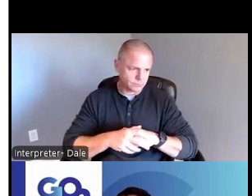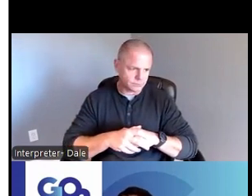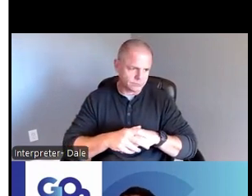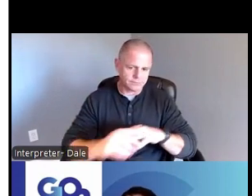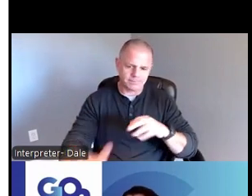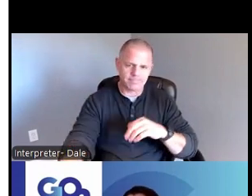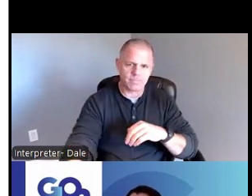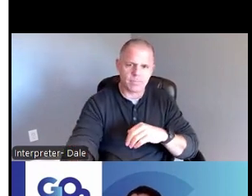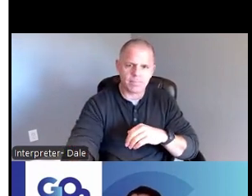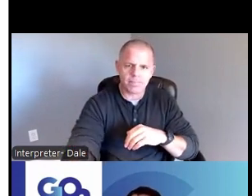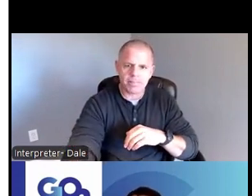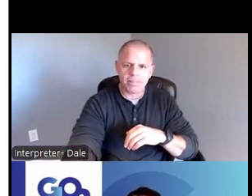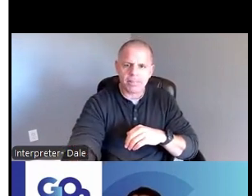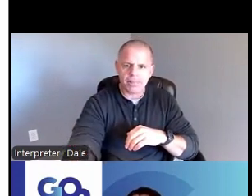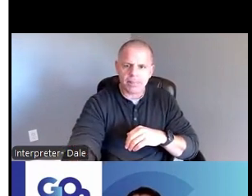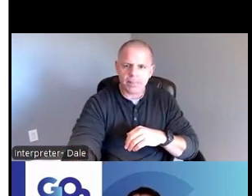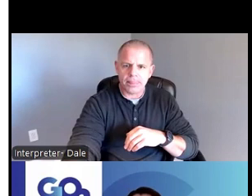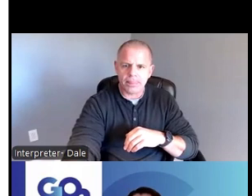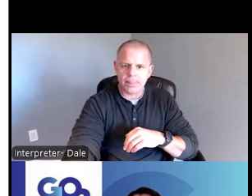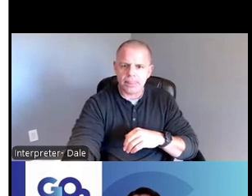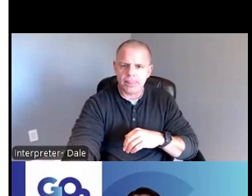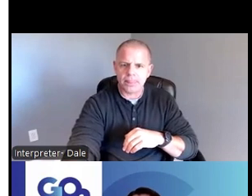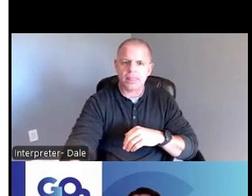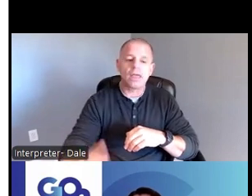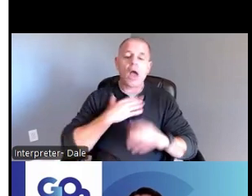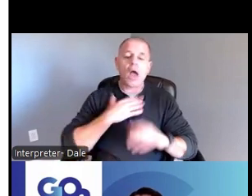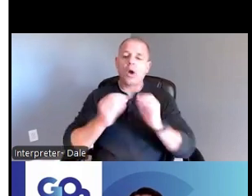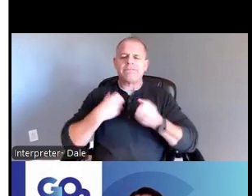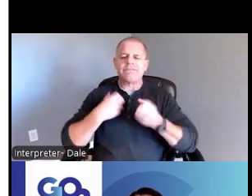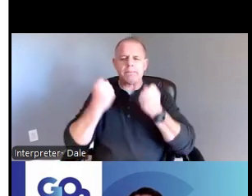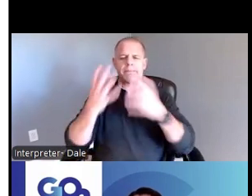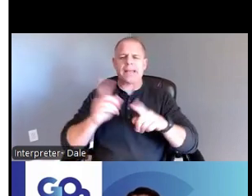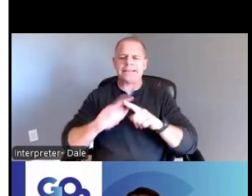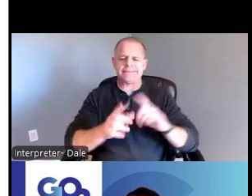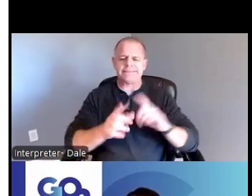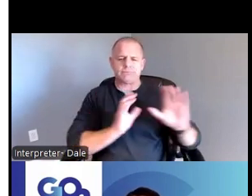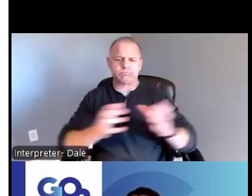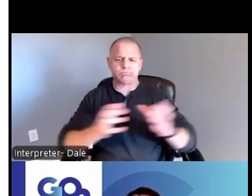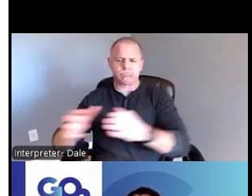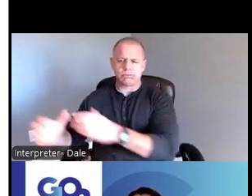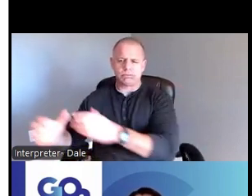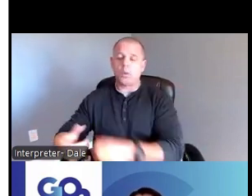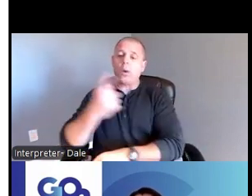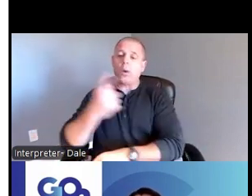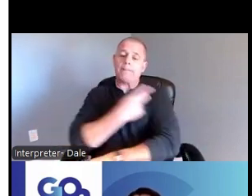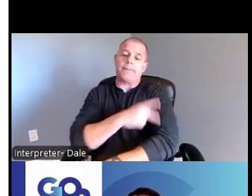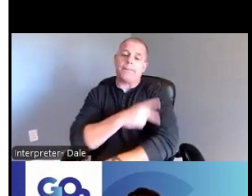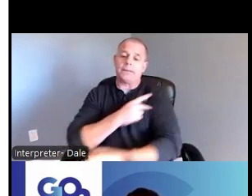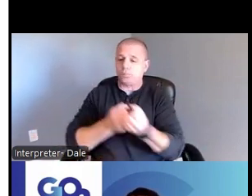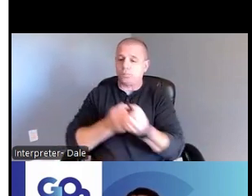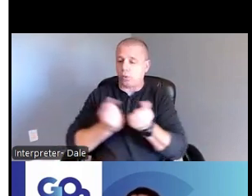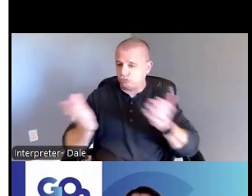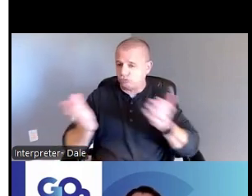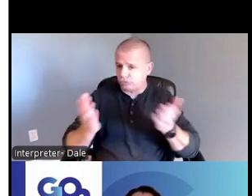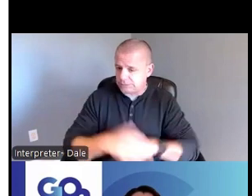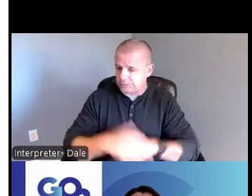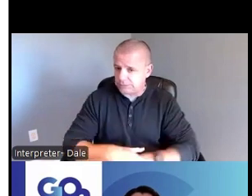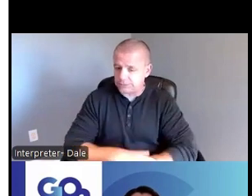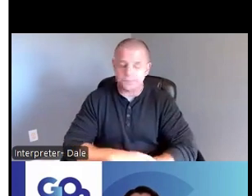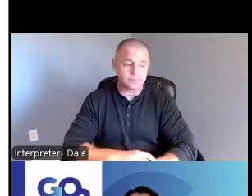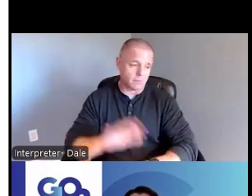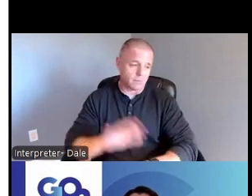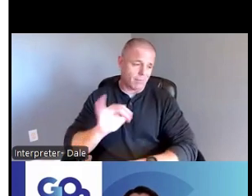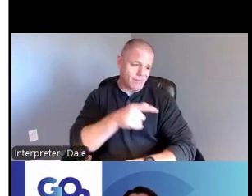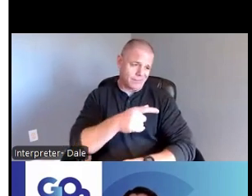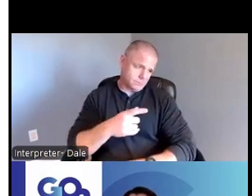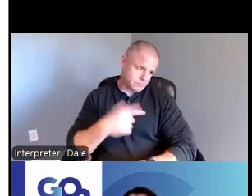At our organization, we have a lot of different branches, and one of it is patient support services. So as it sounds, patient